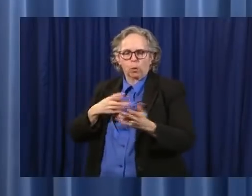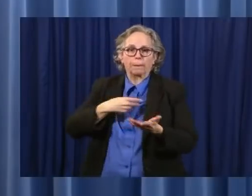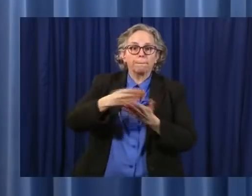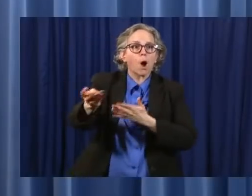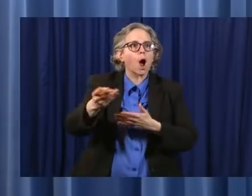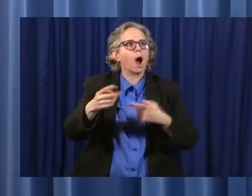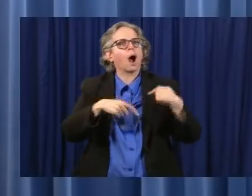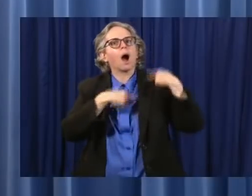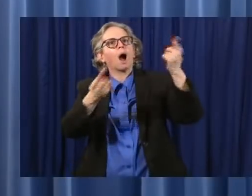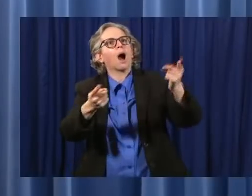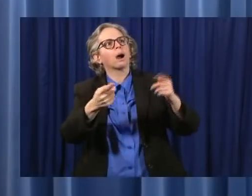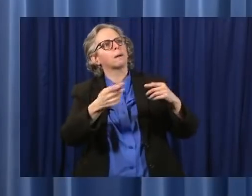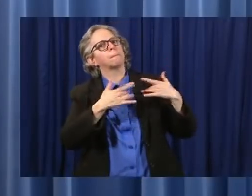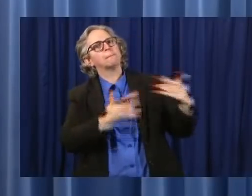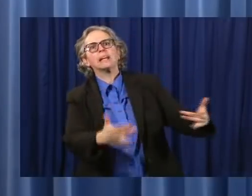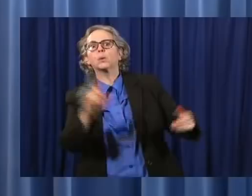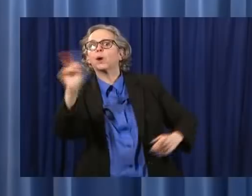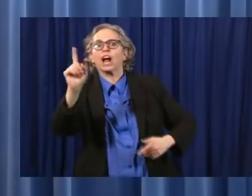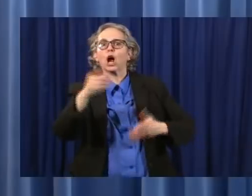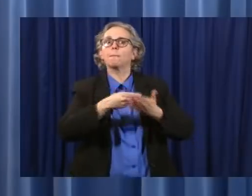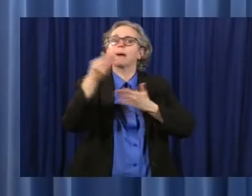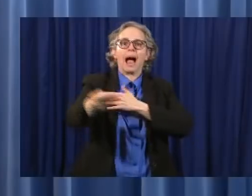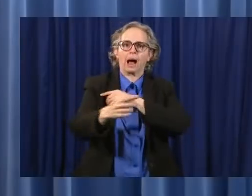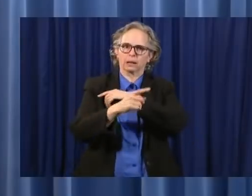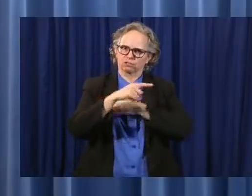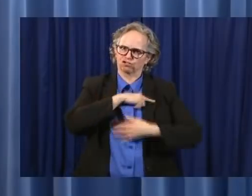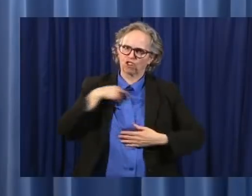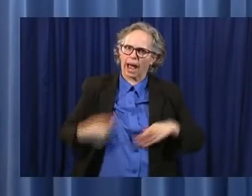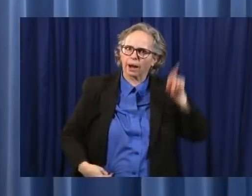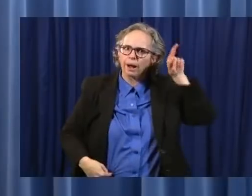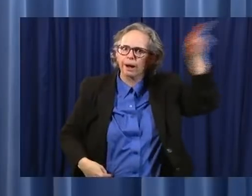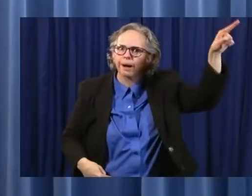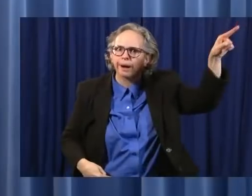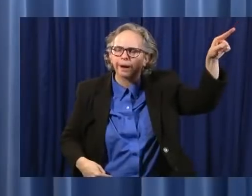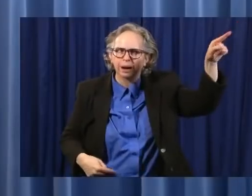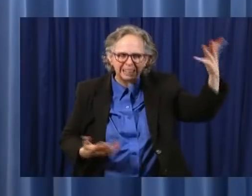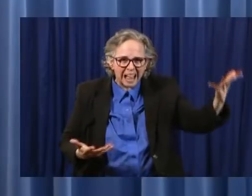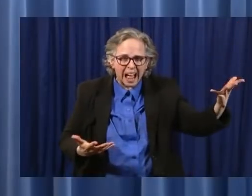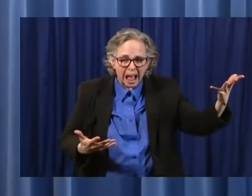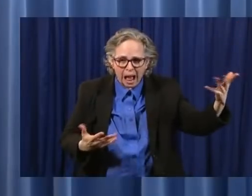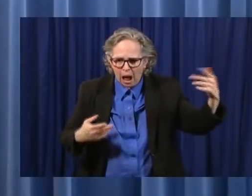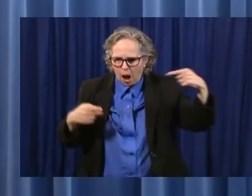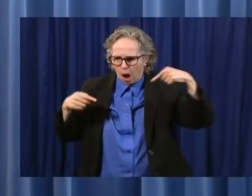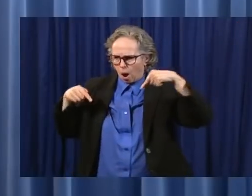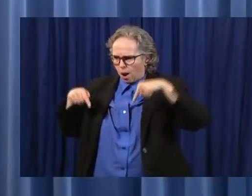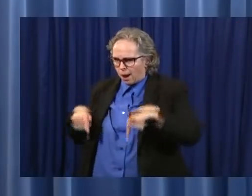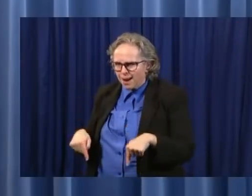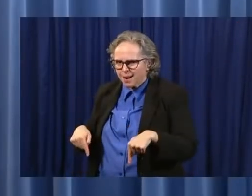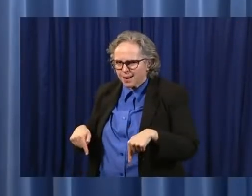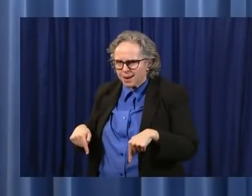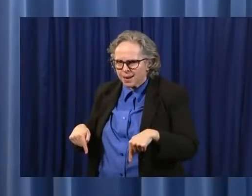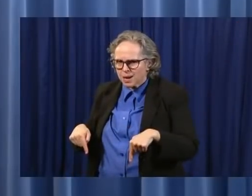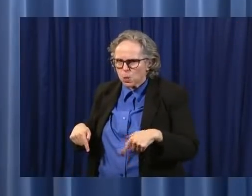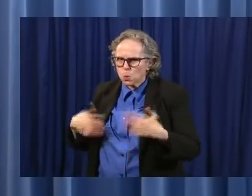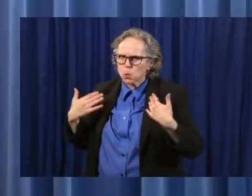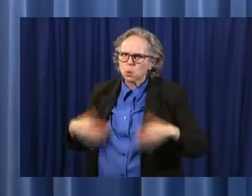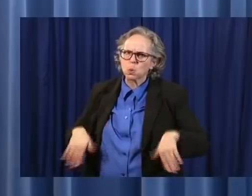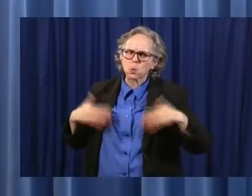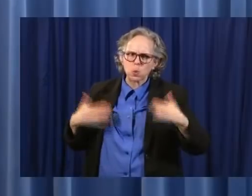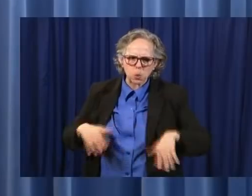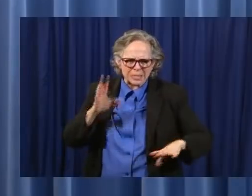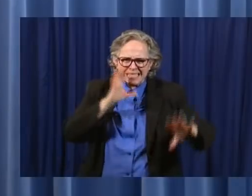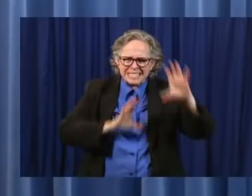that because it's very, very important to make sure every Ohioan who needs this equipment does, in